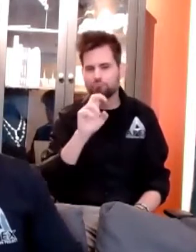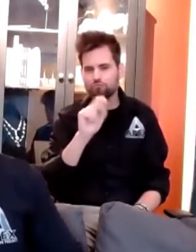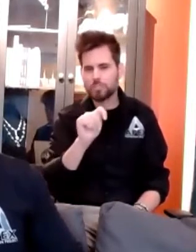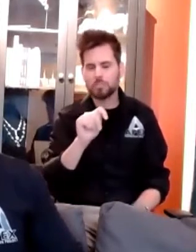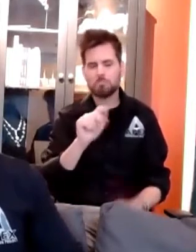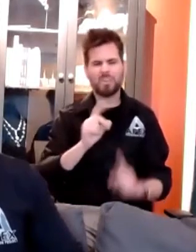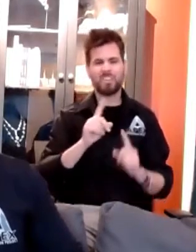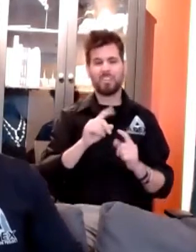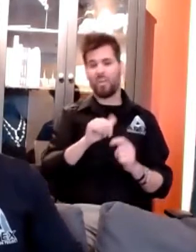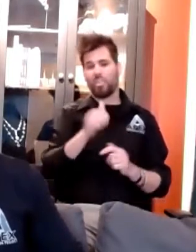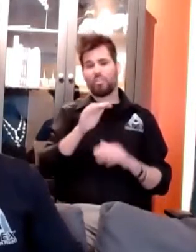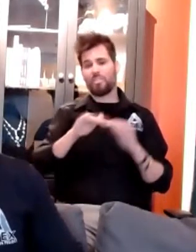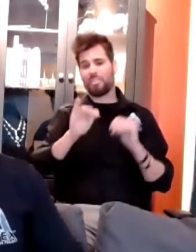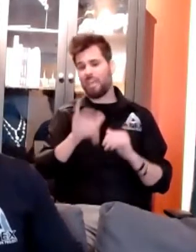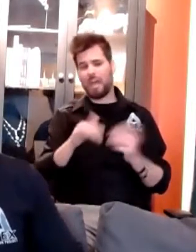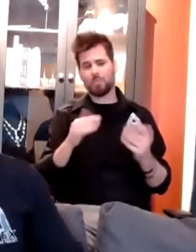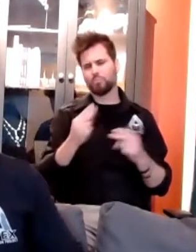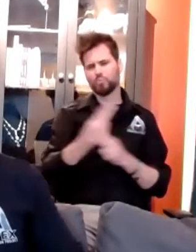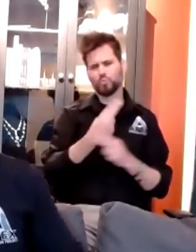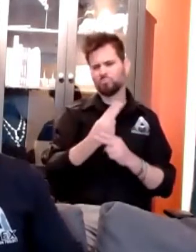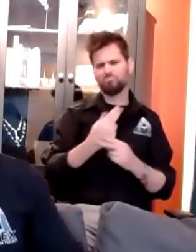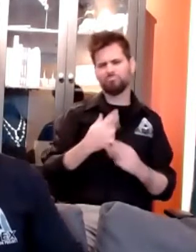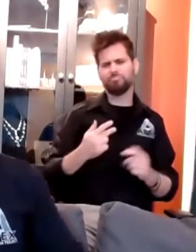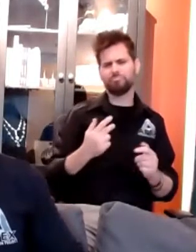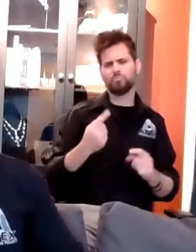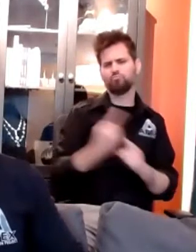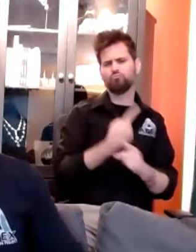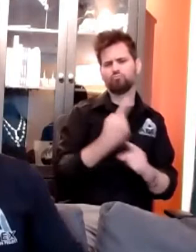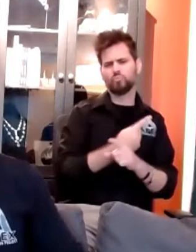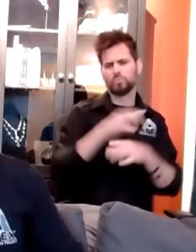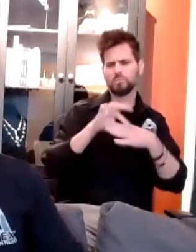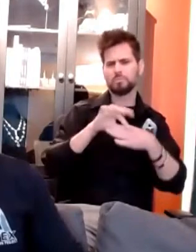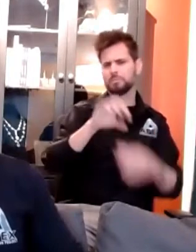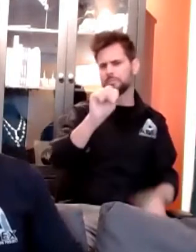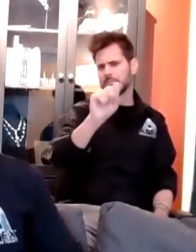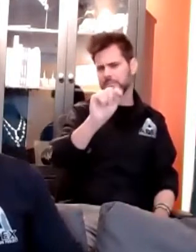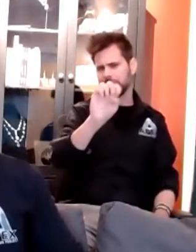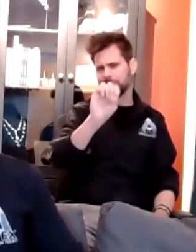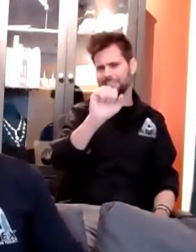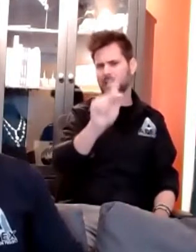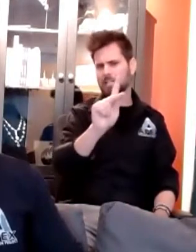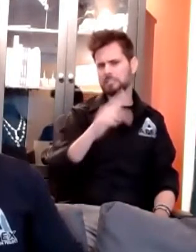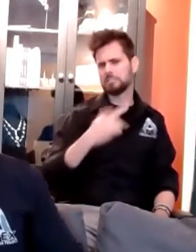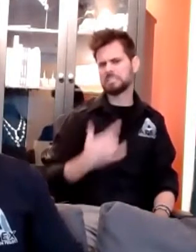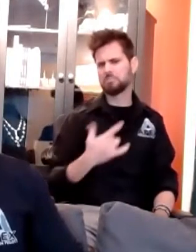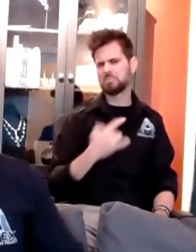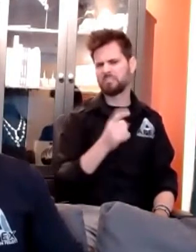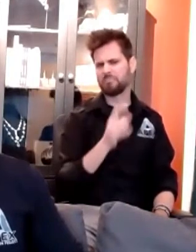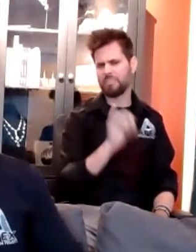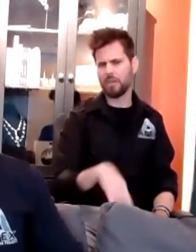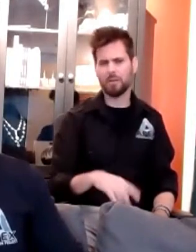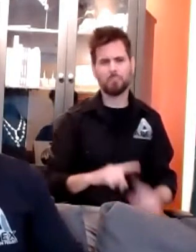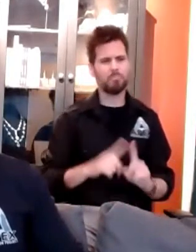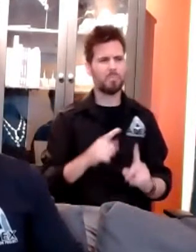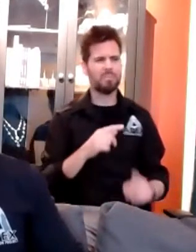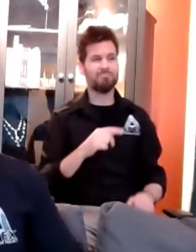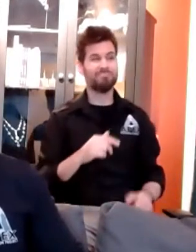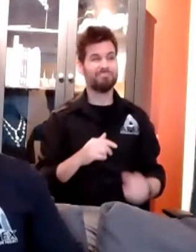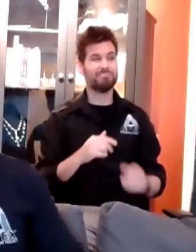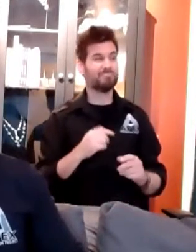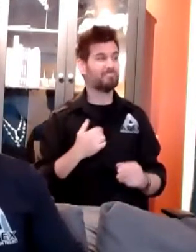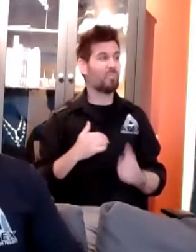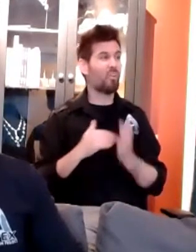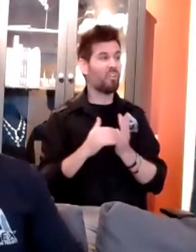crispy. And that's usually what we give them. We don't really give bones out very